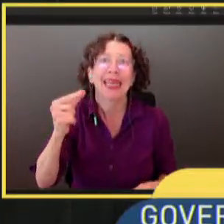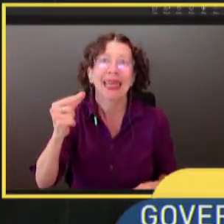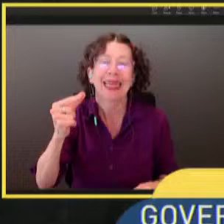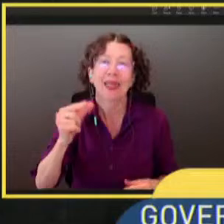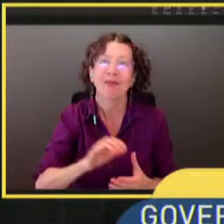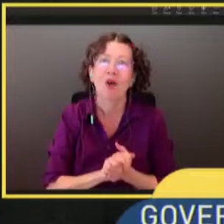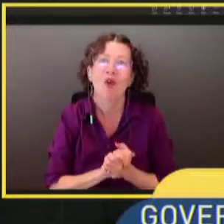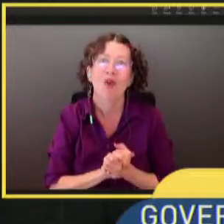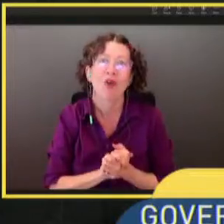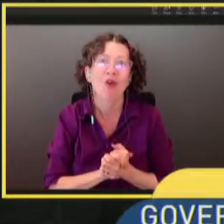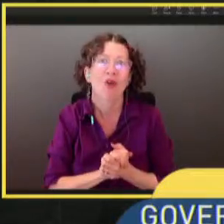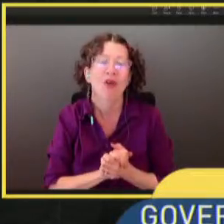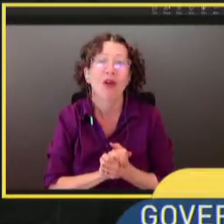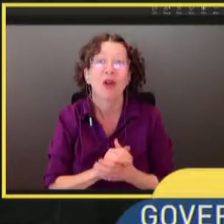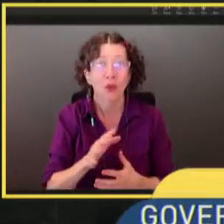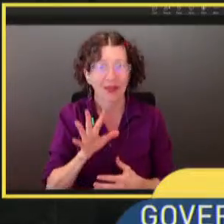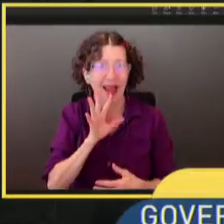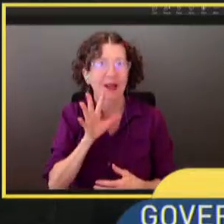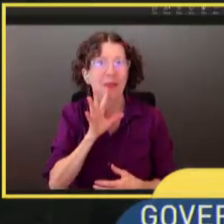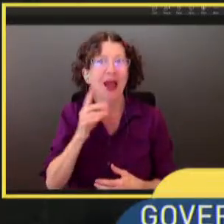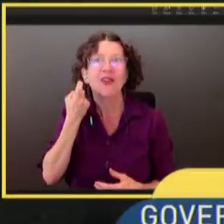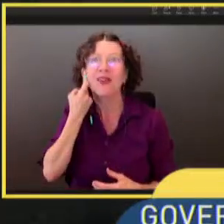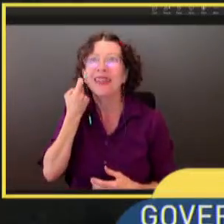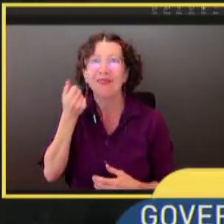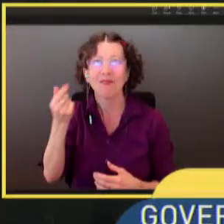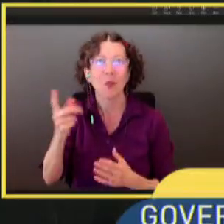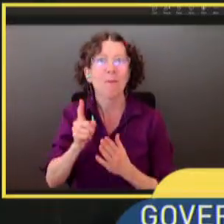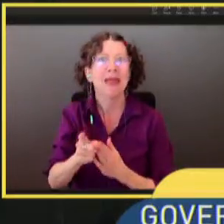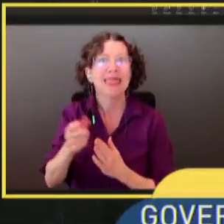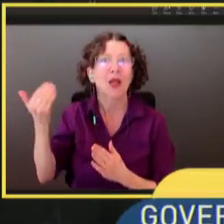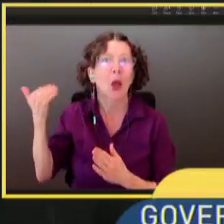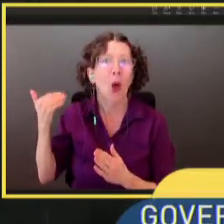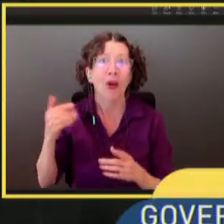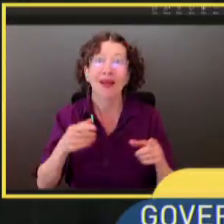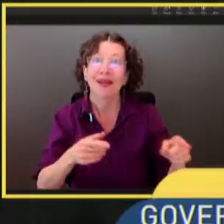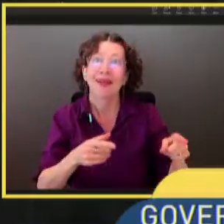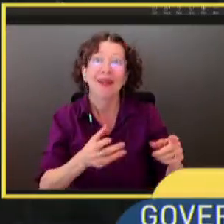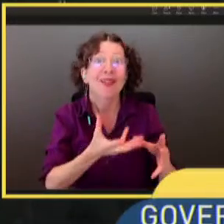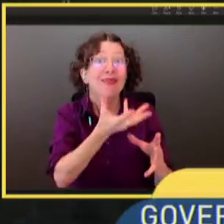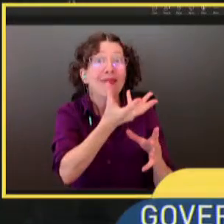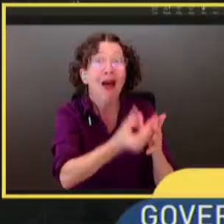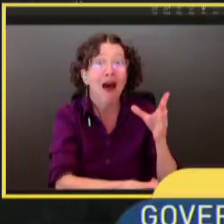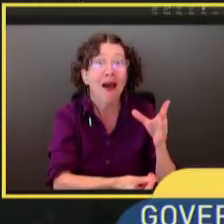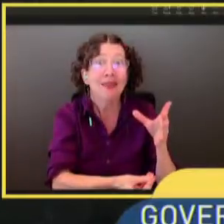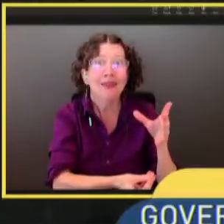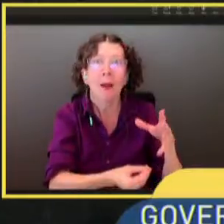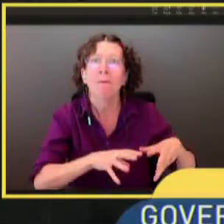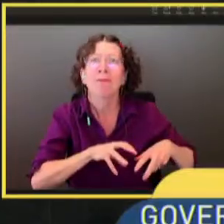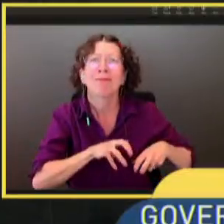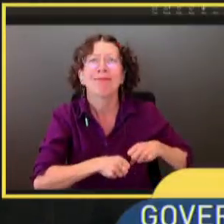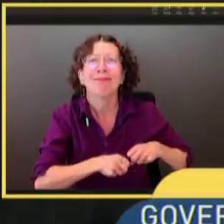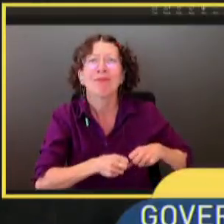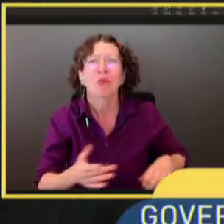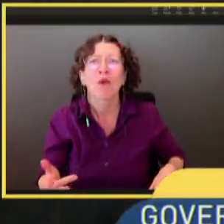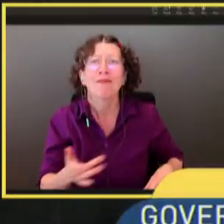That one of our state troopers died in the line of duty last night. That is State Trooper Gooding. As